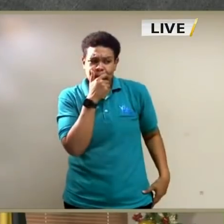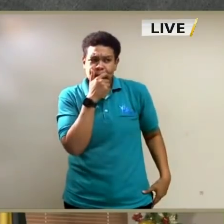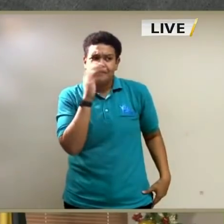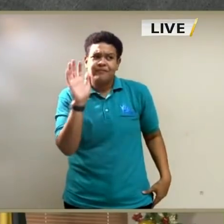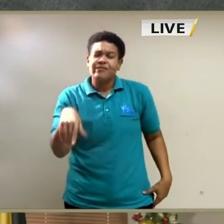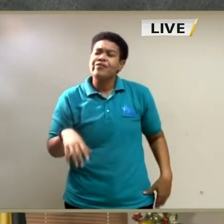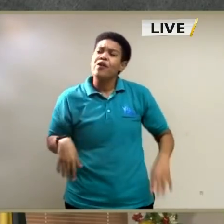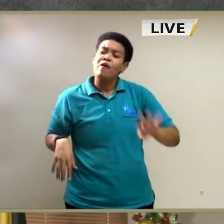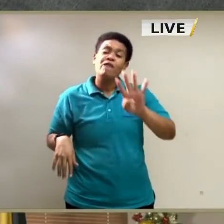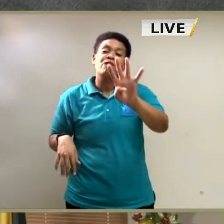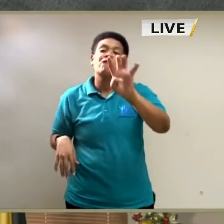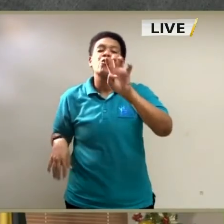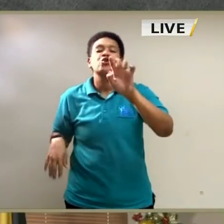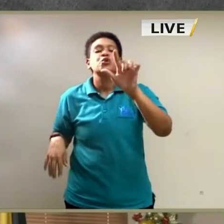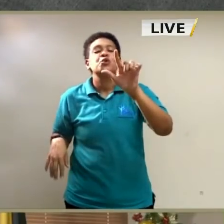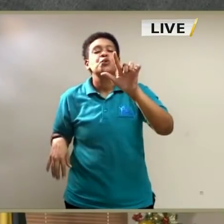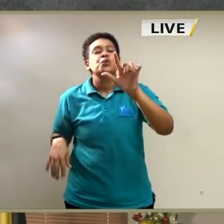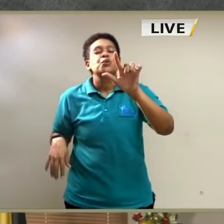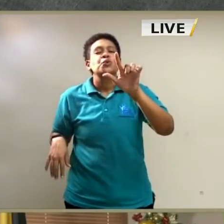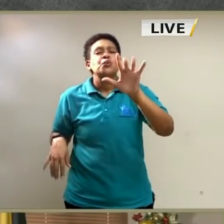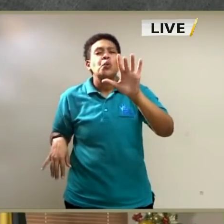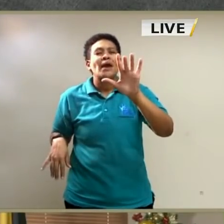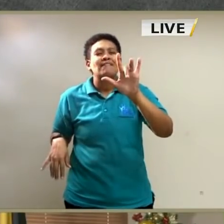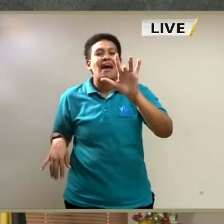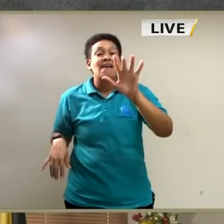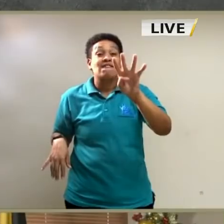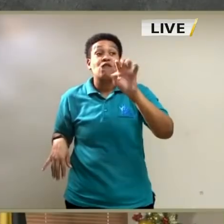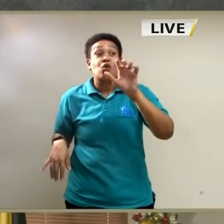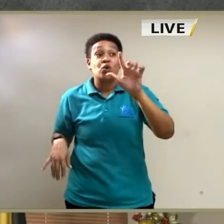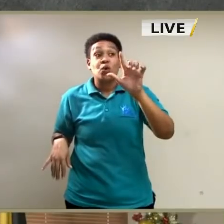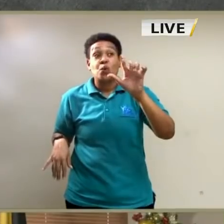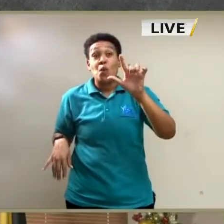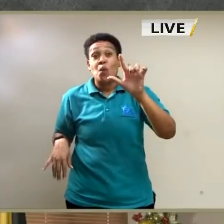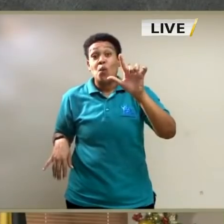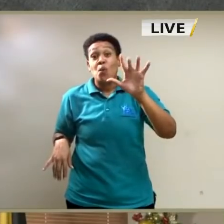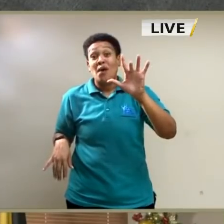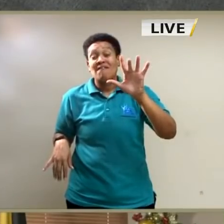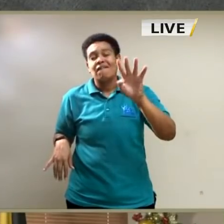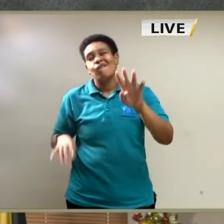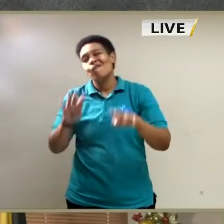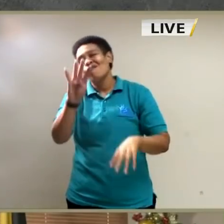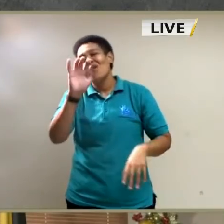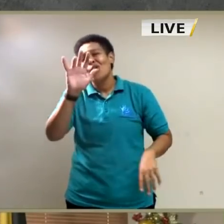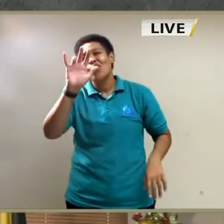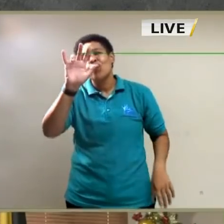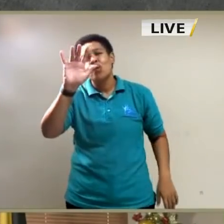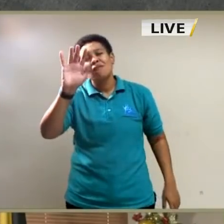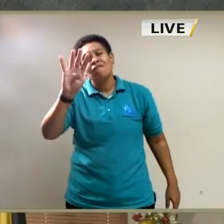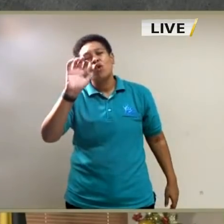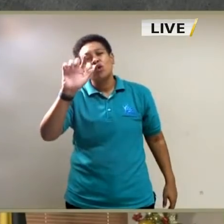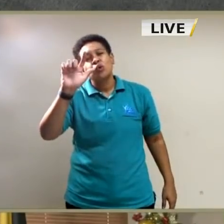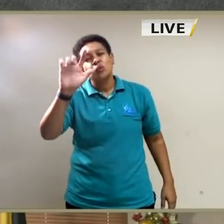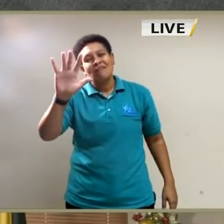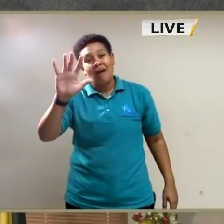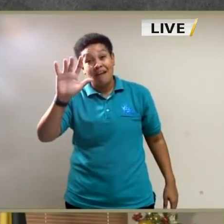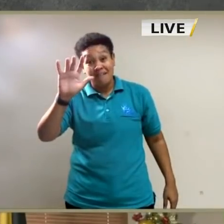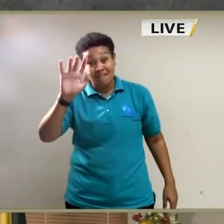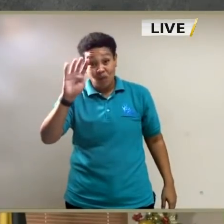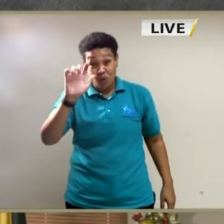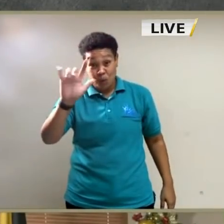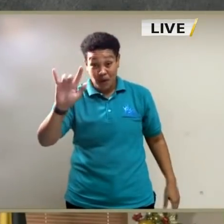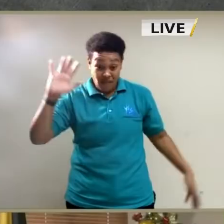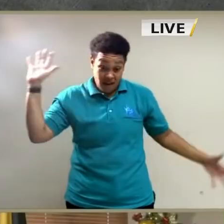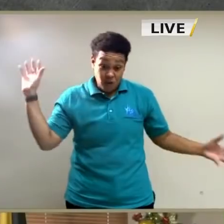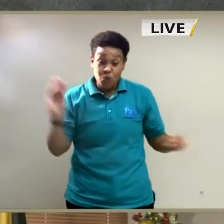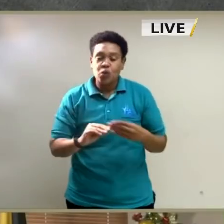there were 425 cases totally, and these are local cases with the parishes